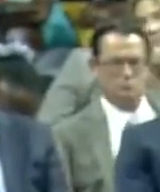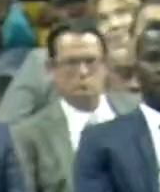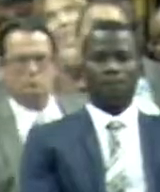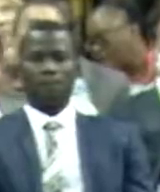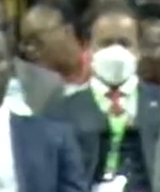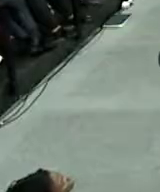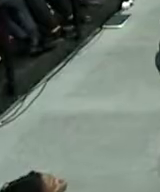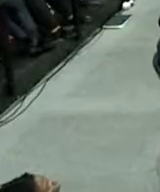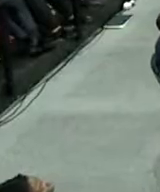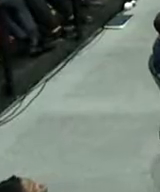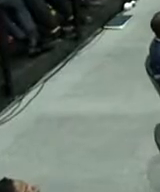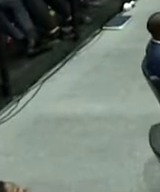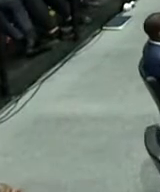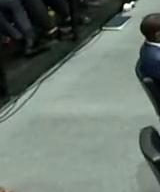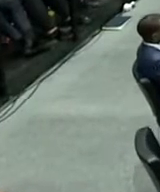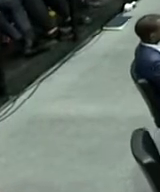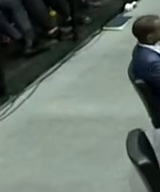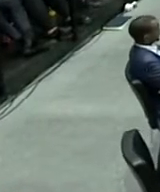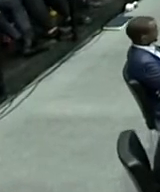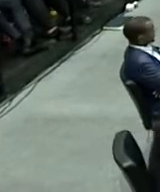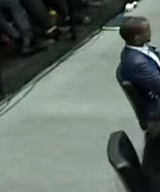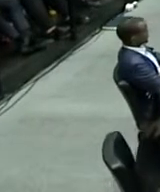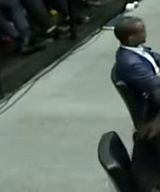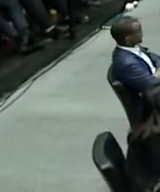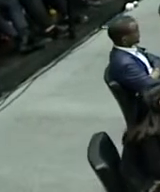Ndishime kubabona mwese.